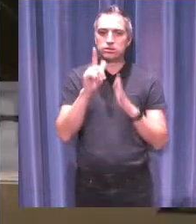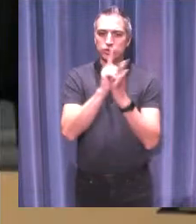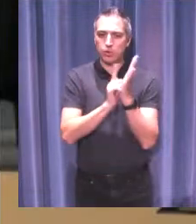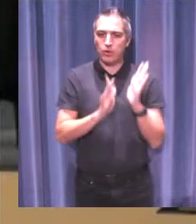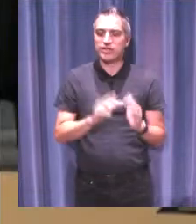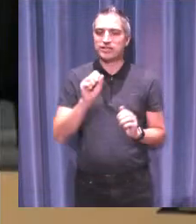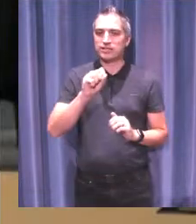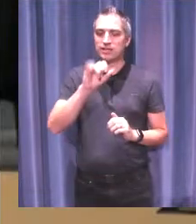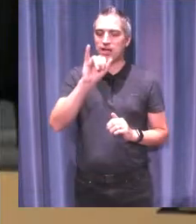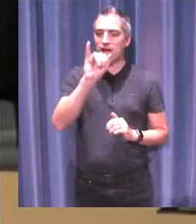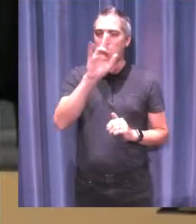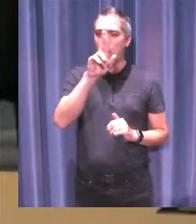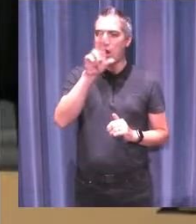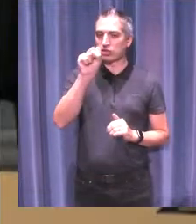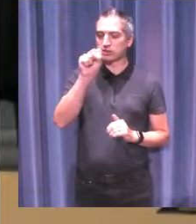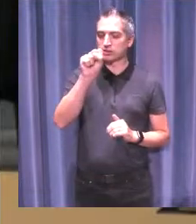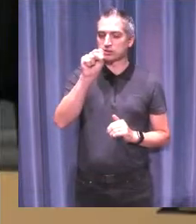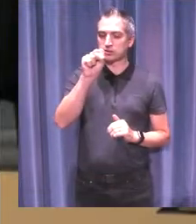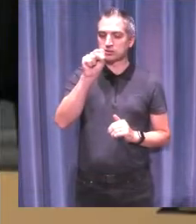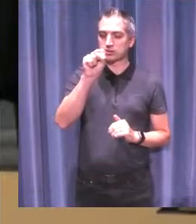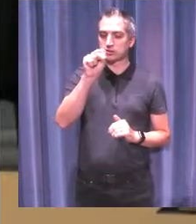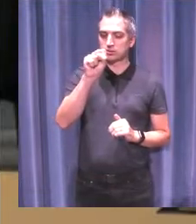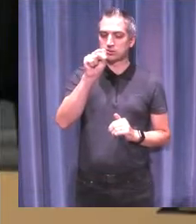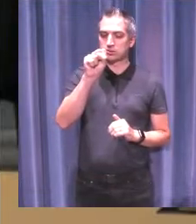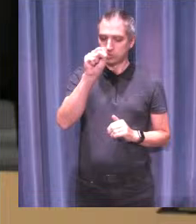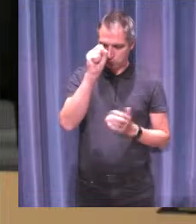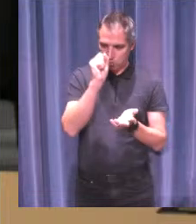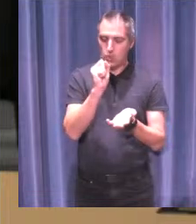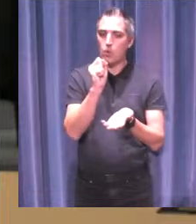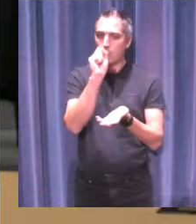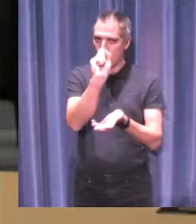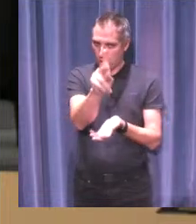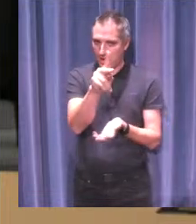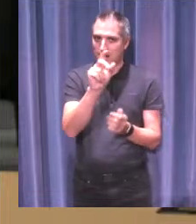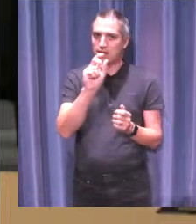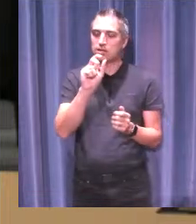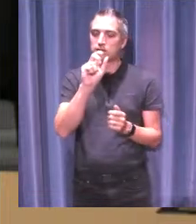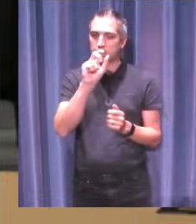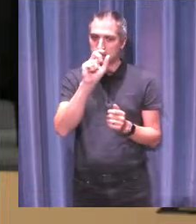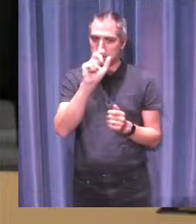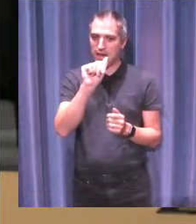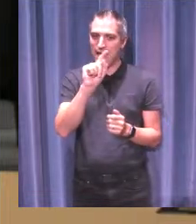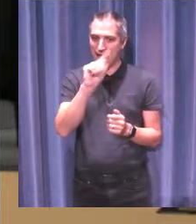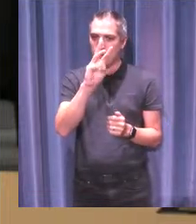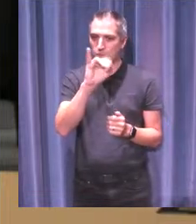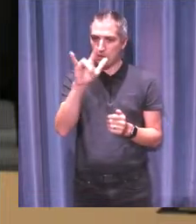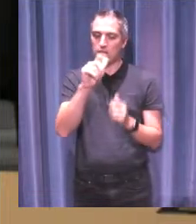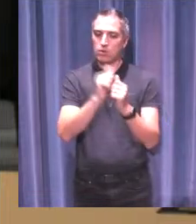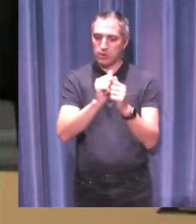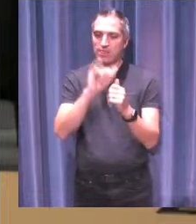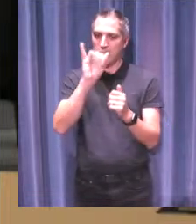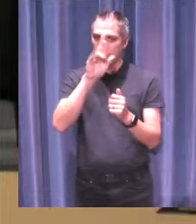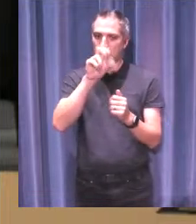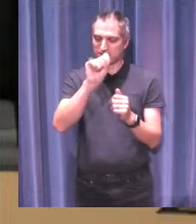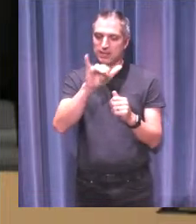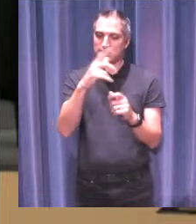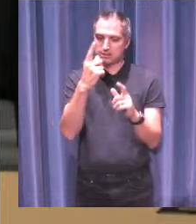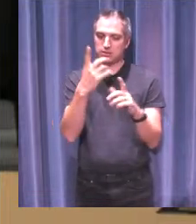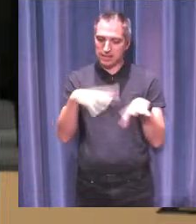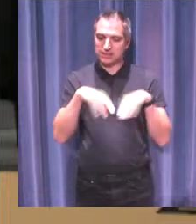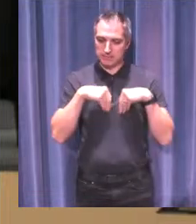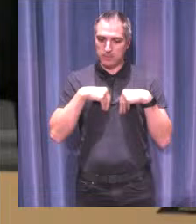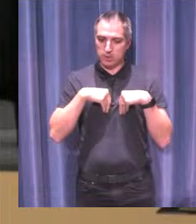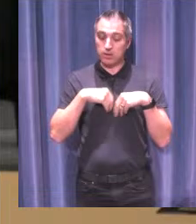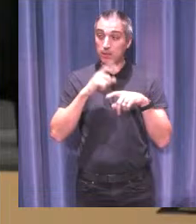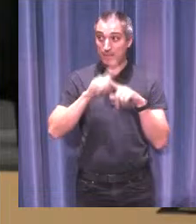The IRS, you're okay having that will agreement with the IRS. Okay. That is an acceptable employment Okay, agreement. but it's